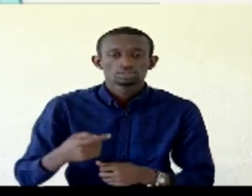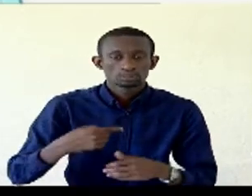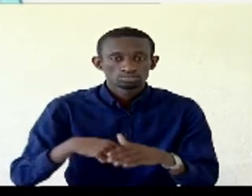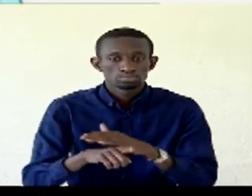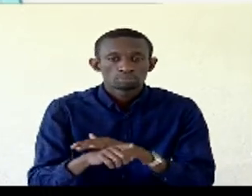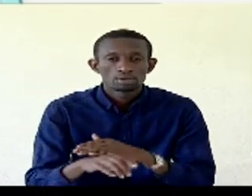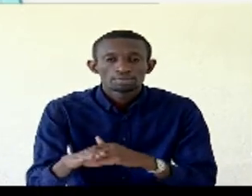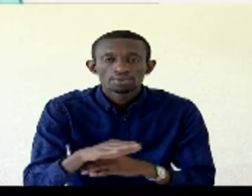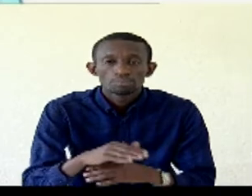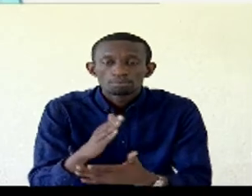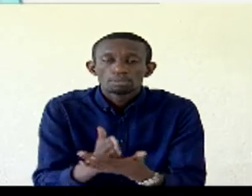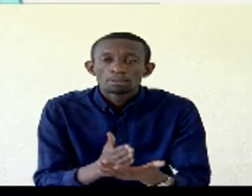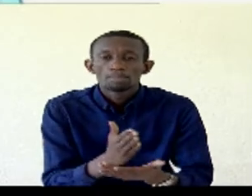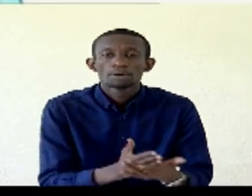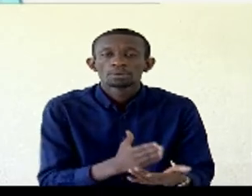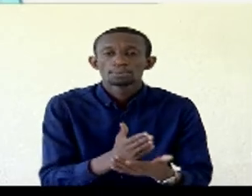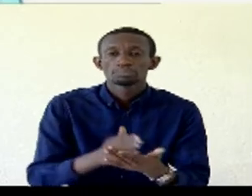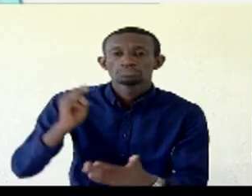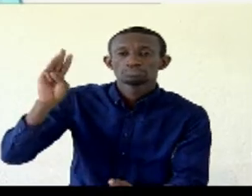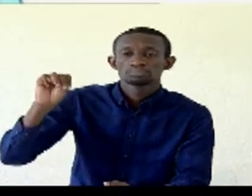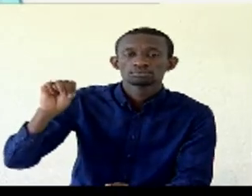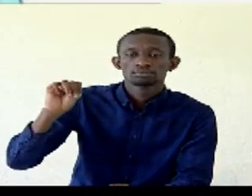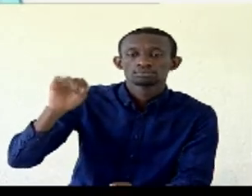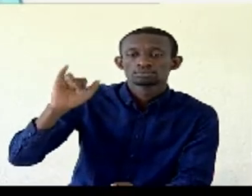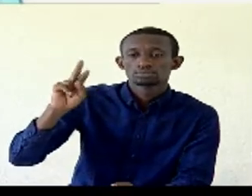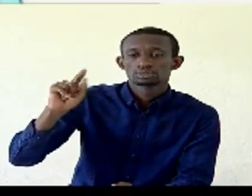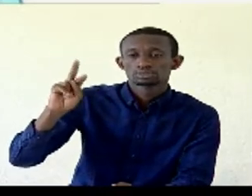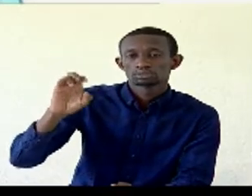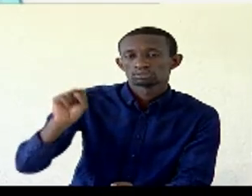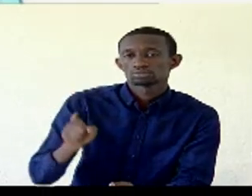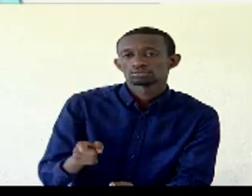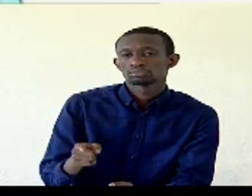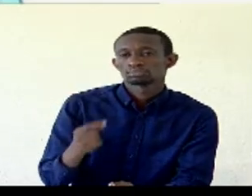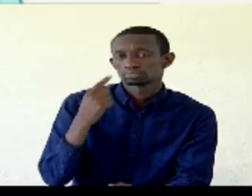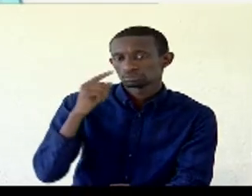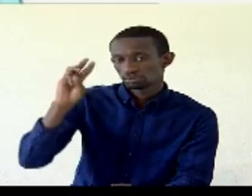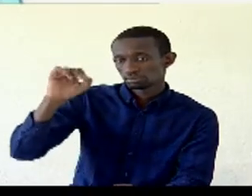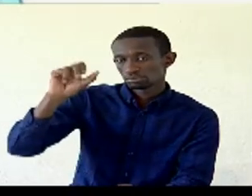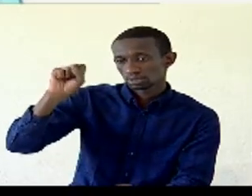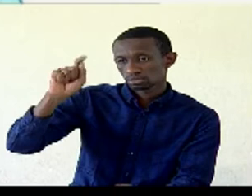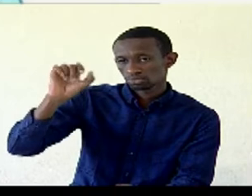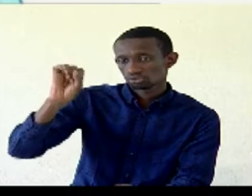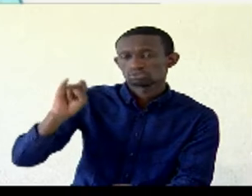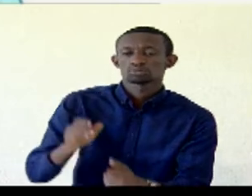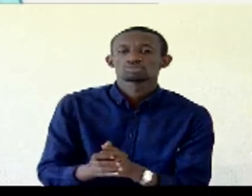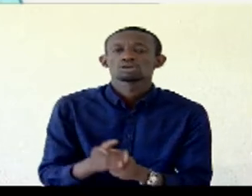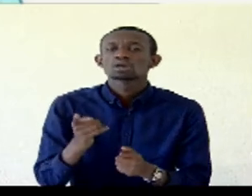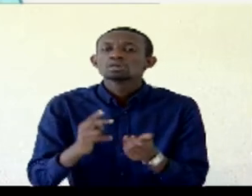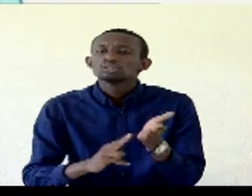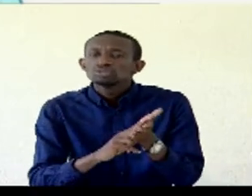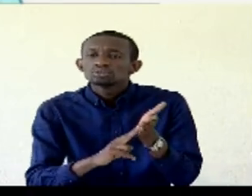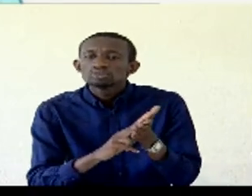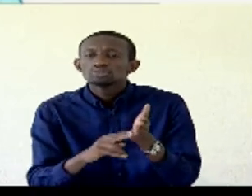division, mitotic division. So we should be in position, therefore, one, using a pencil and clear